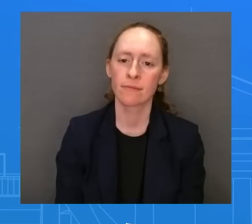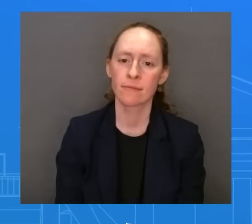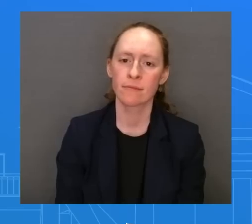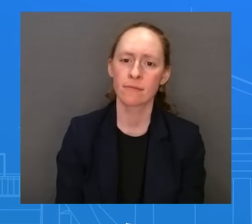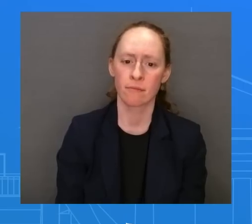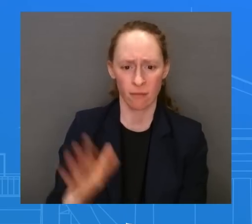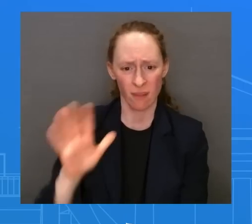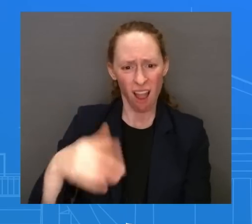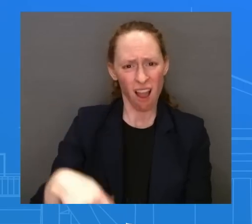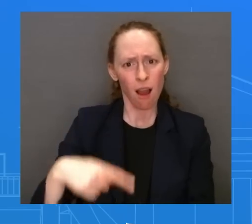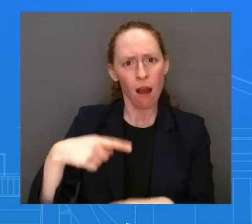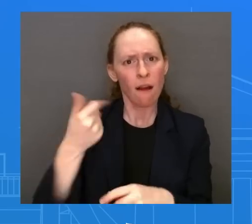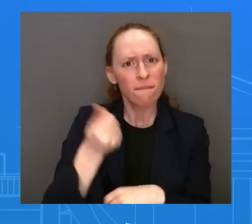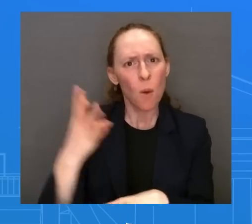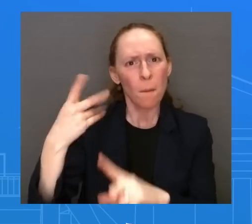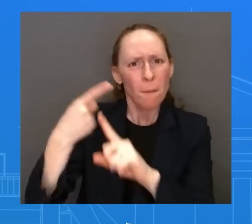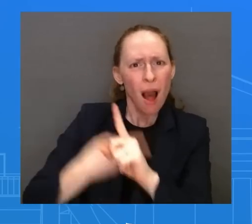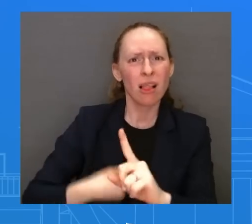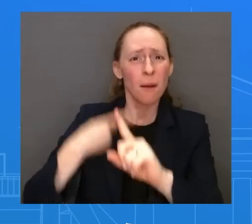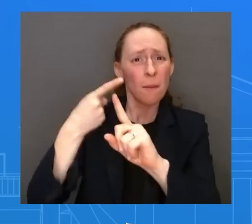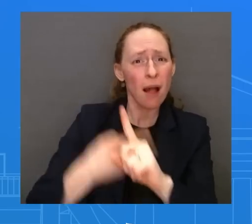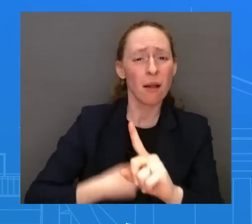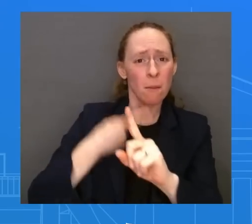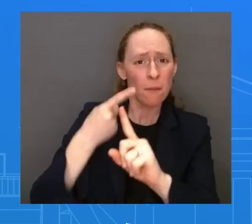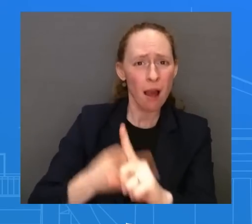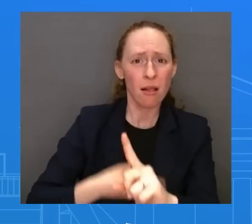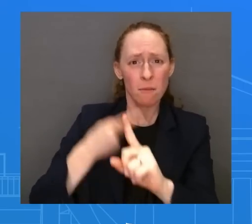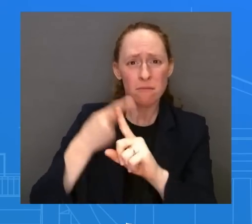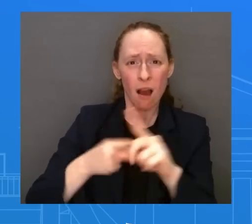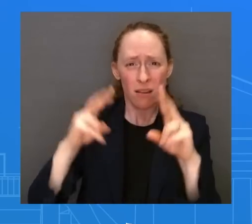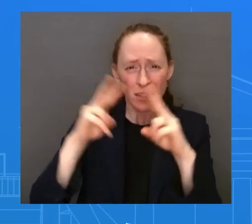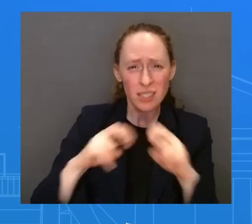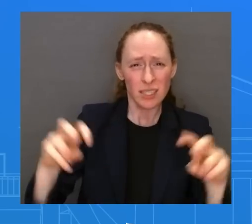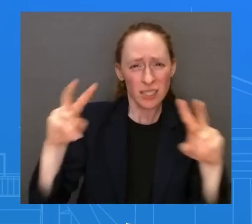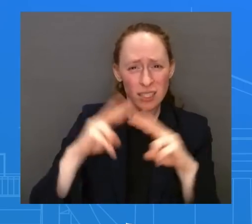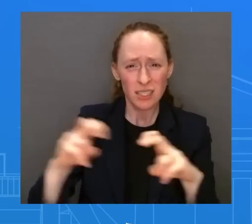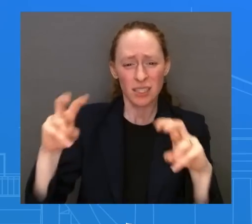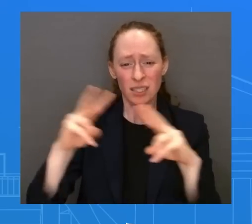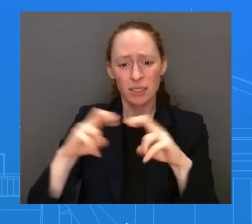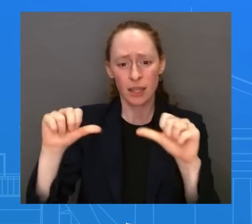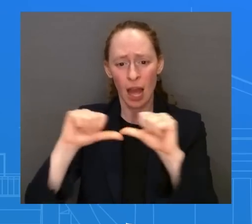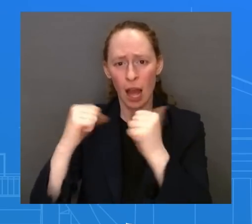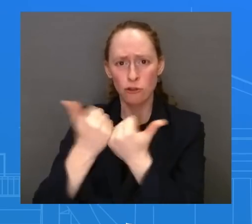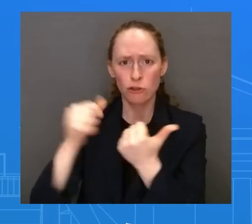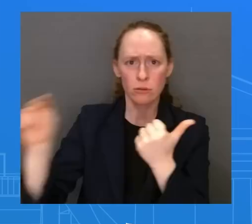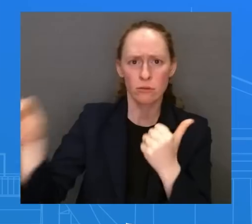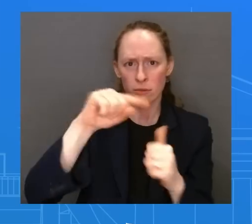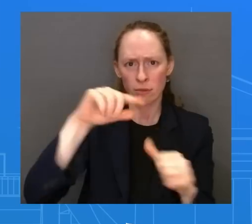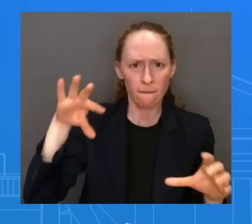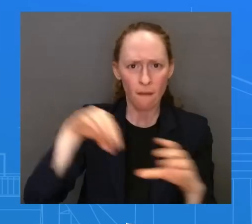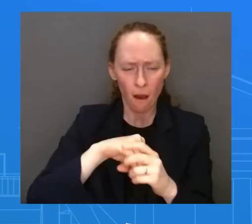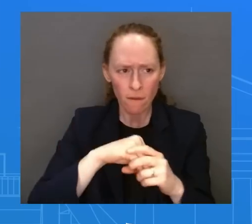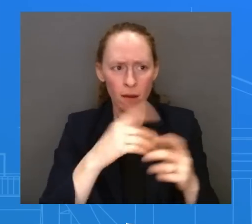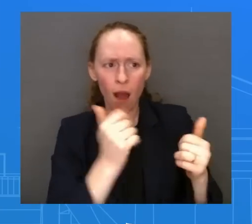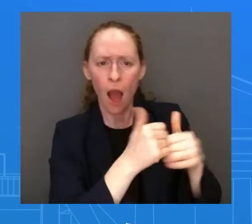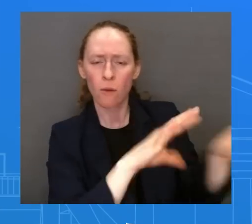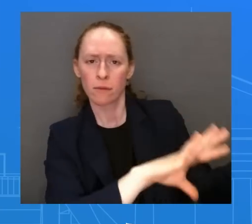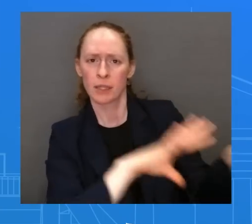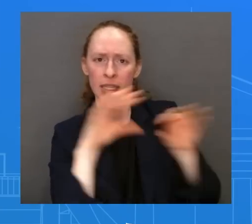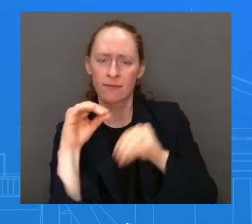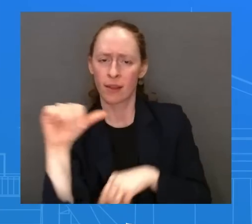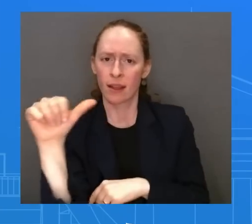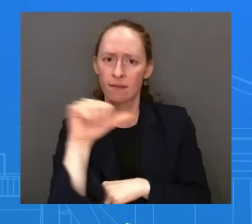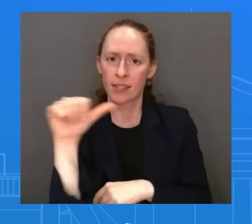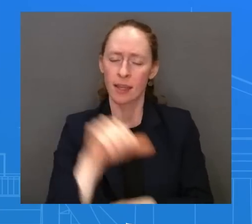who are participating in the withdrawal to voluntarily review that withdrawal which they did um and